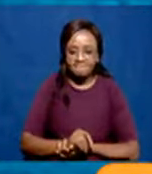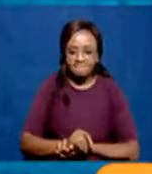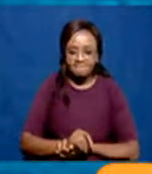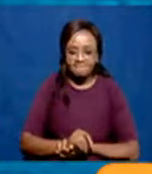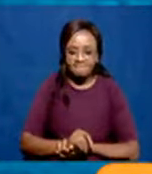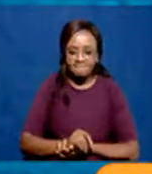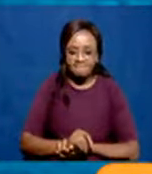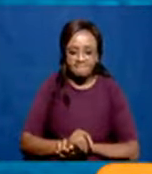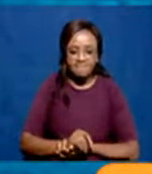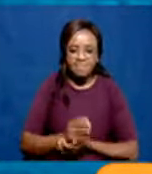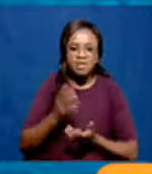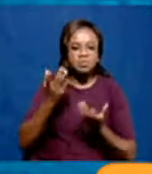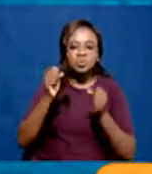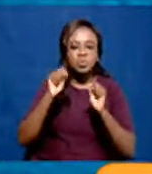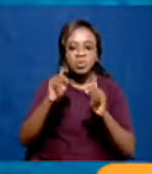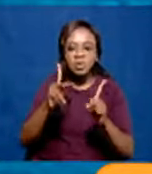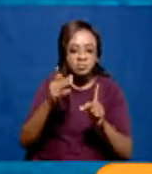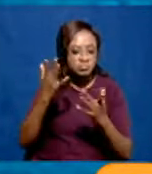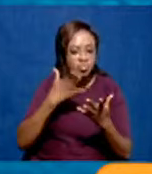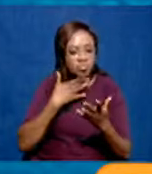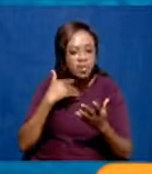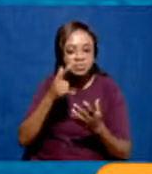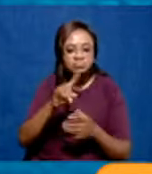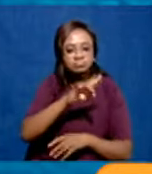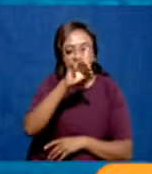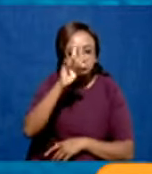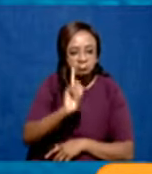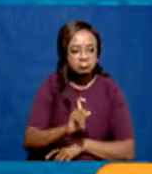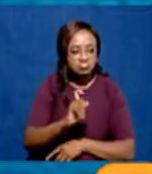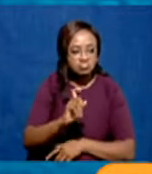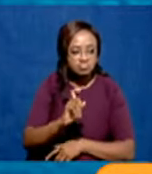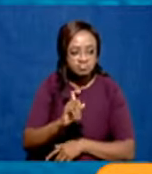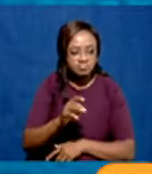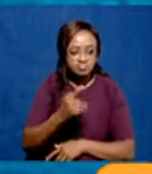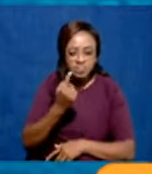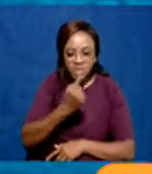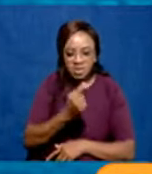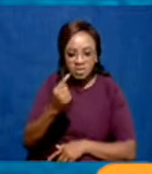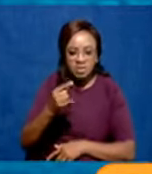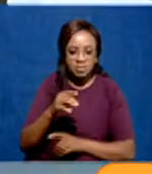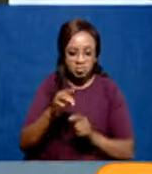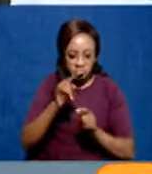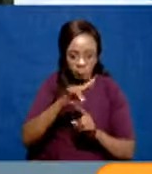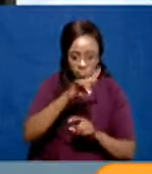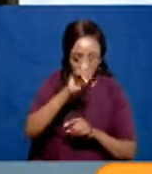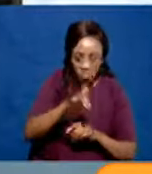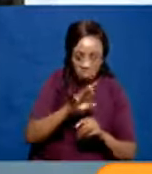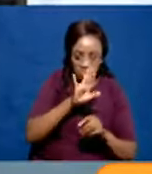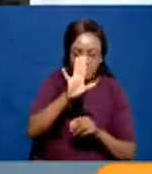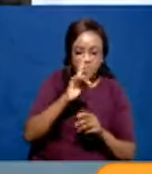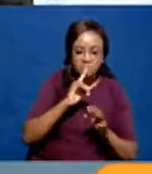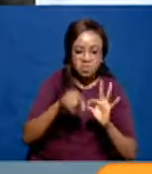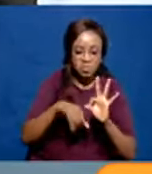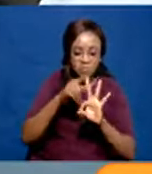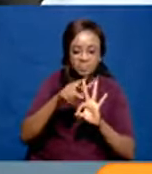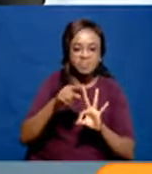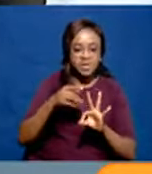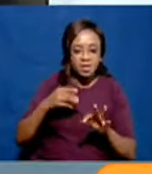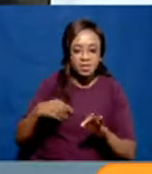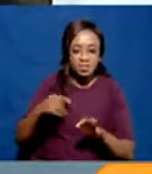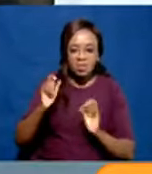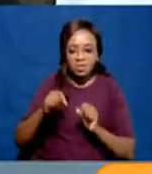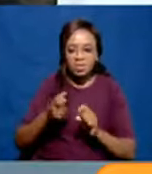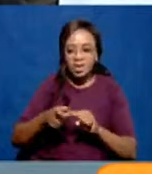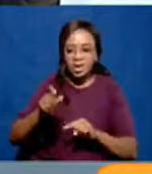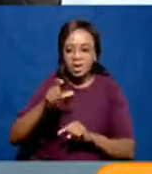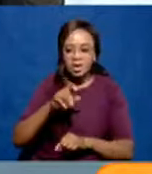to seek this care. Okay, so what I want us to do is we want to pose these questions one at a time so that Daktari addresses them. Yes. So you said that the out-of-pocket expenditure will increase.